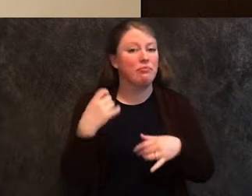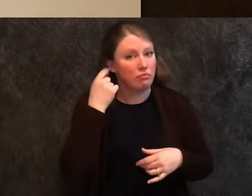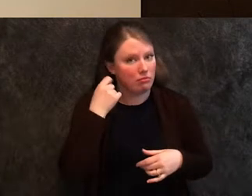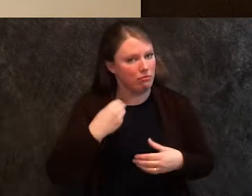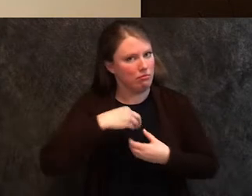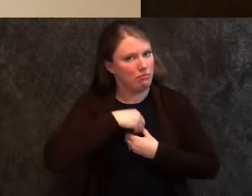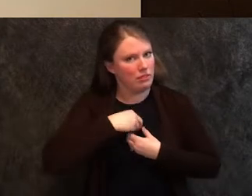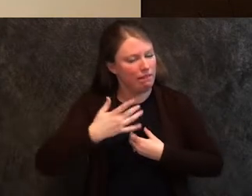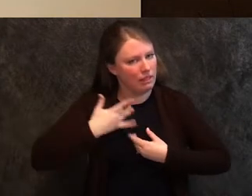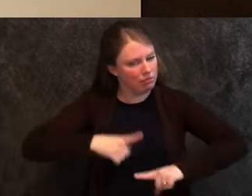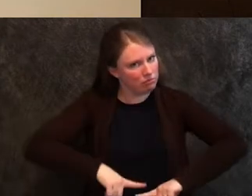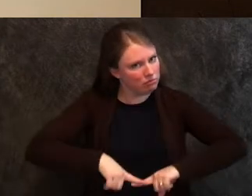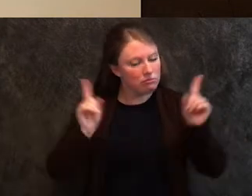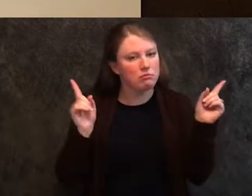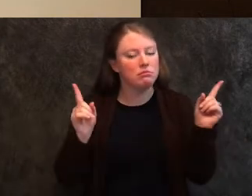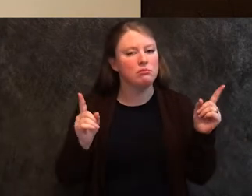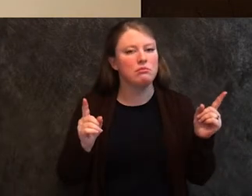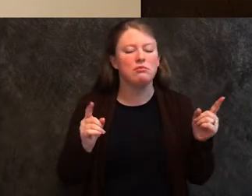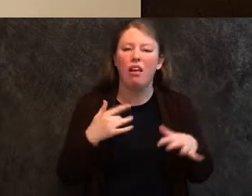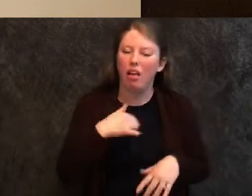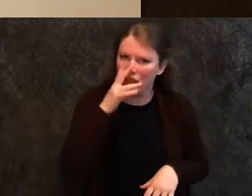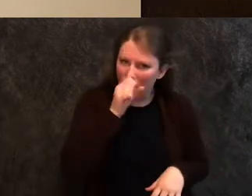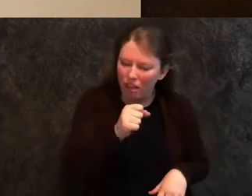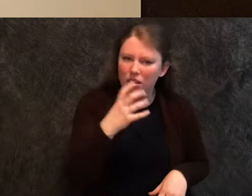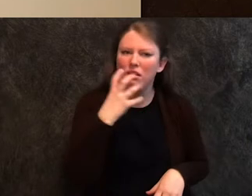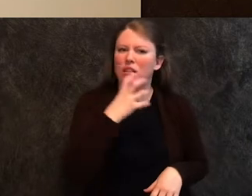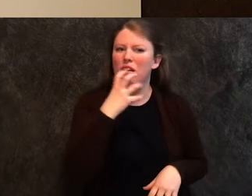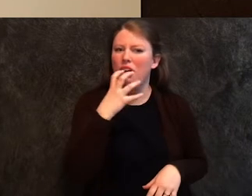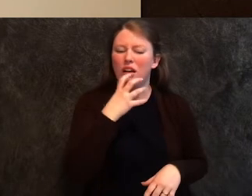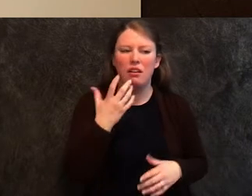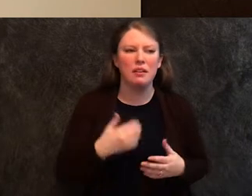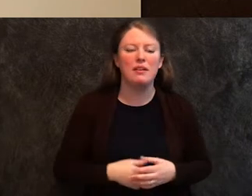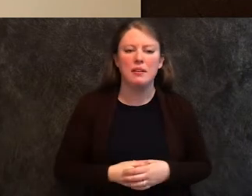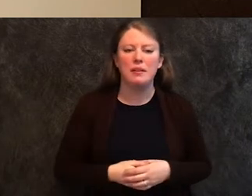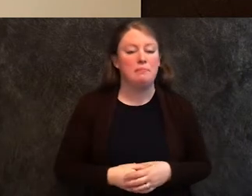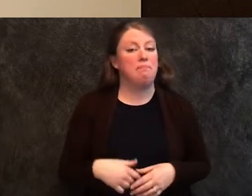have the same formula. And I started saying, Lord, that's a fascinating thing, because there's times in my